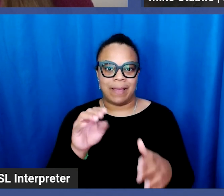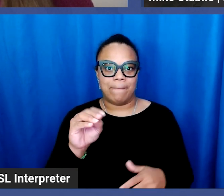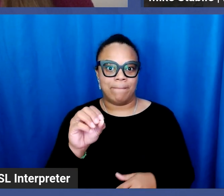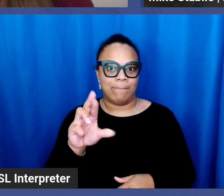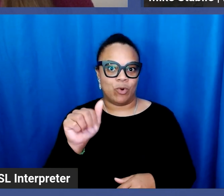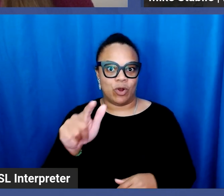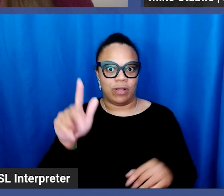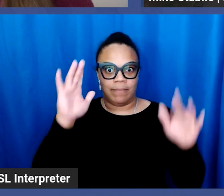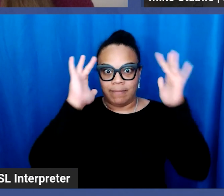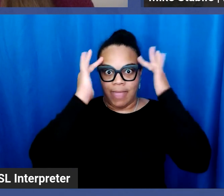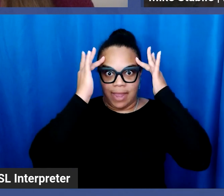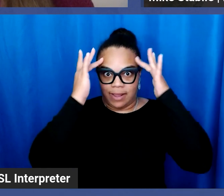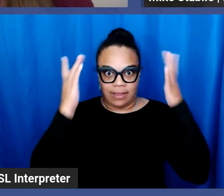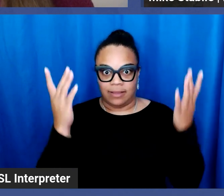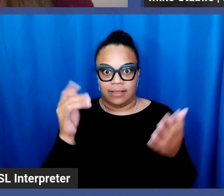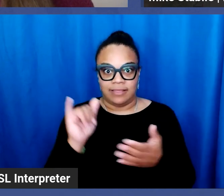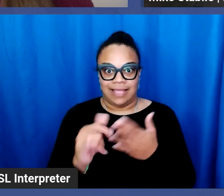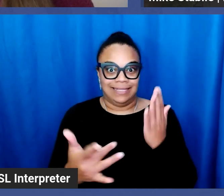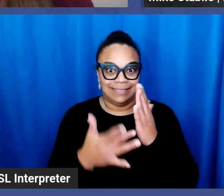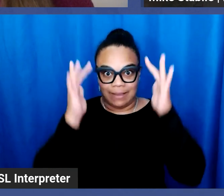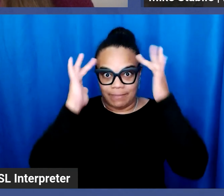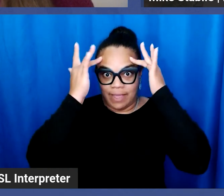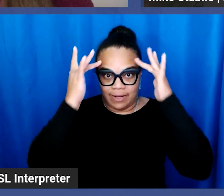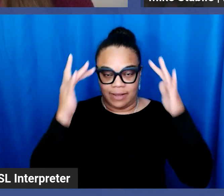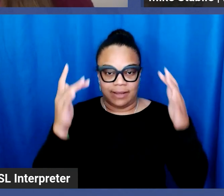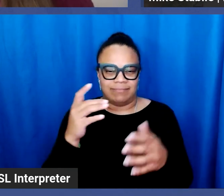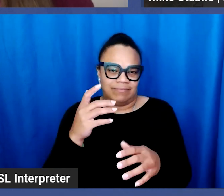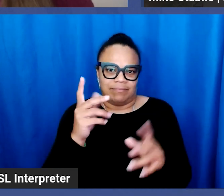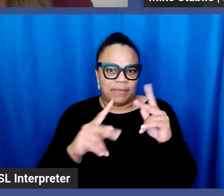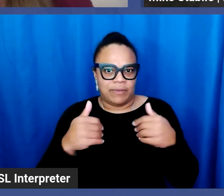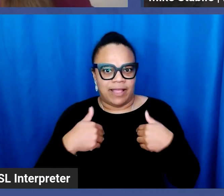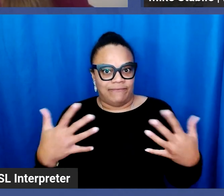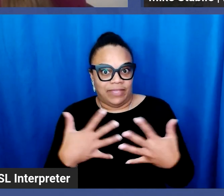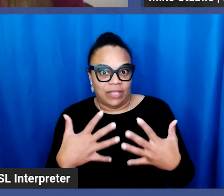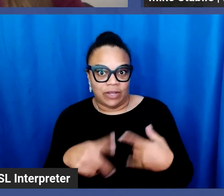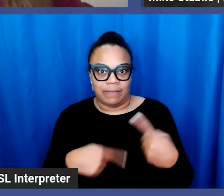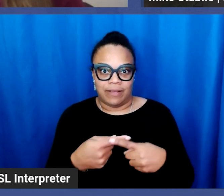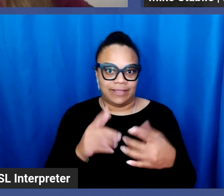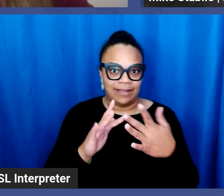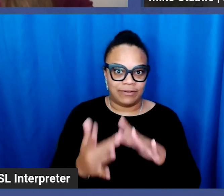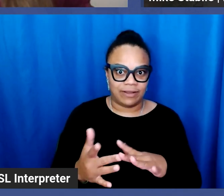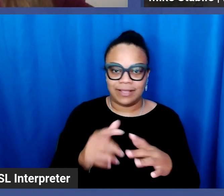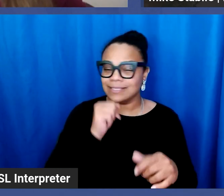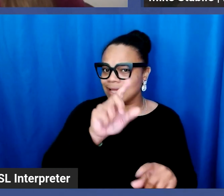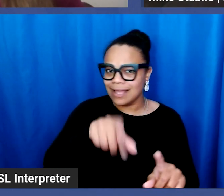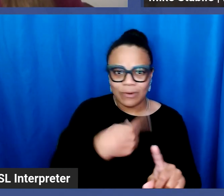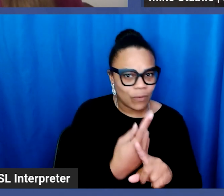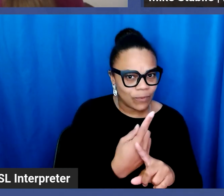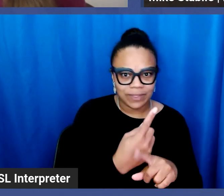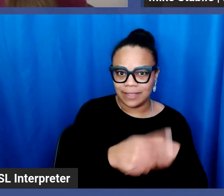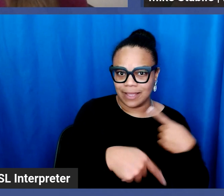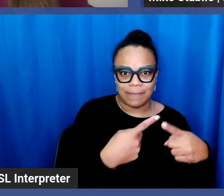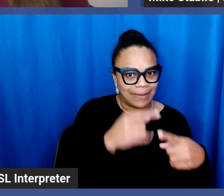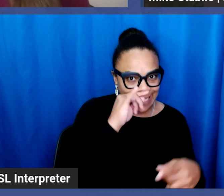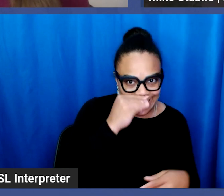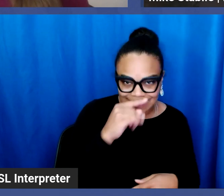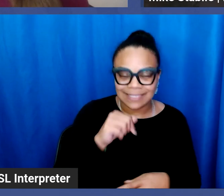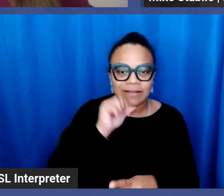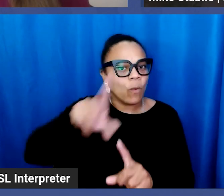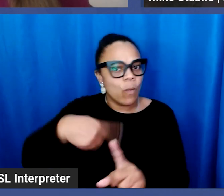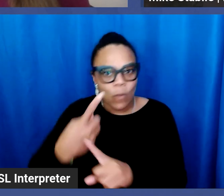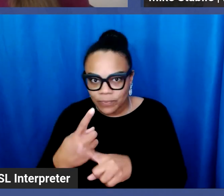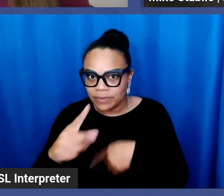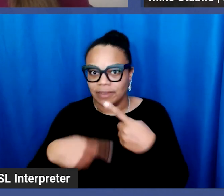this fear that everybody has over what is the internet raw, right? Like, this isn't just about kids. This isn't just about adult content. There is a